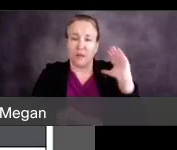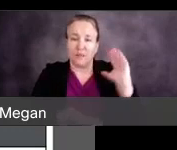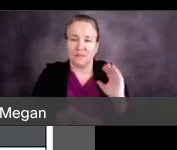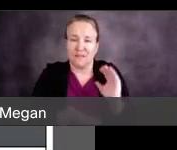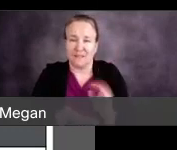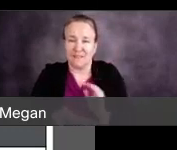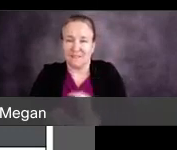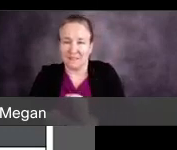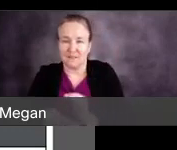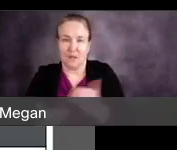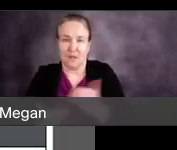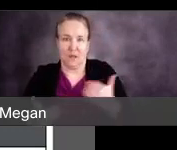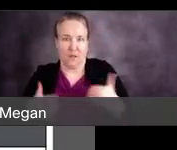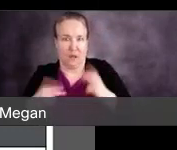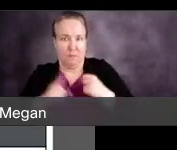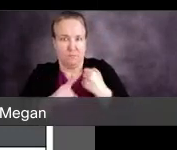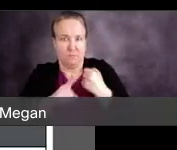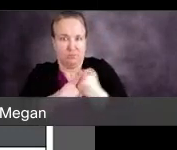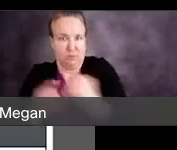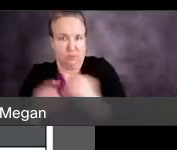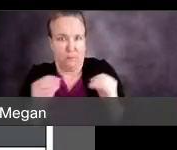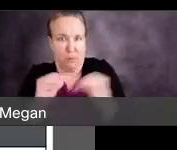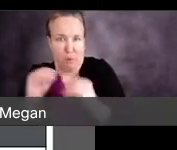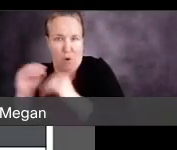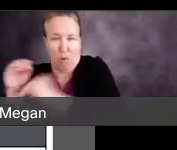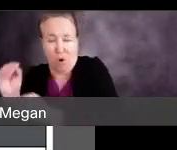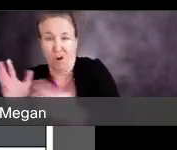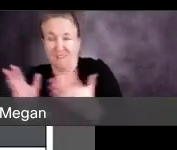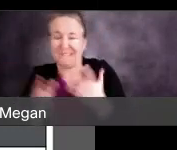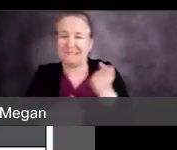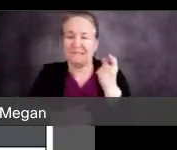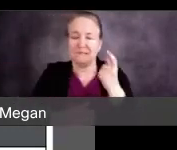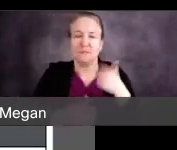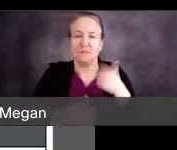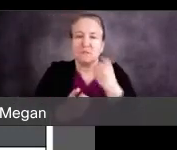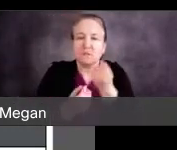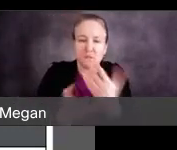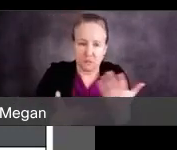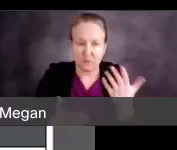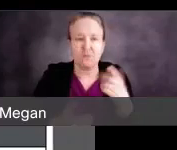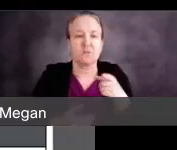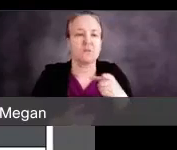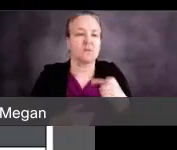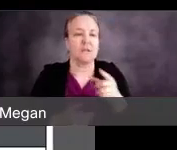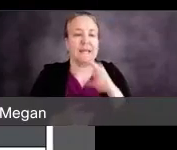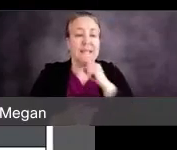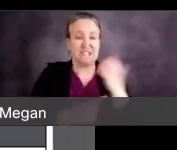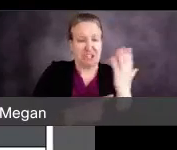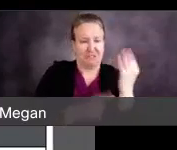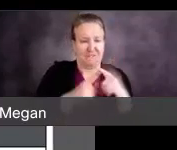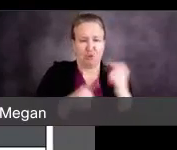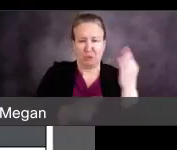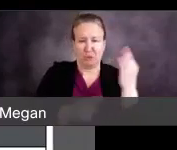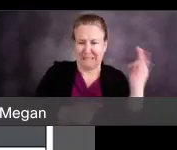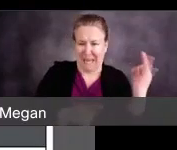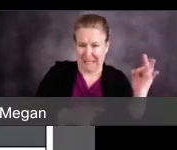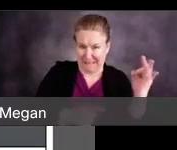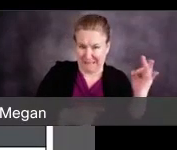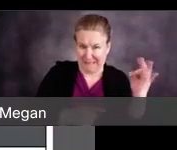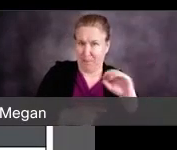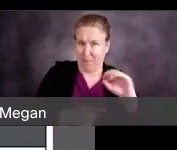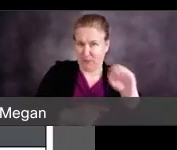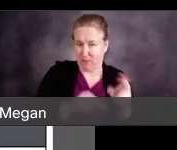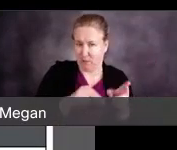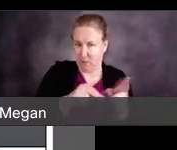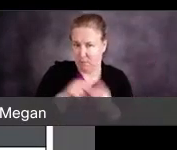people a higher share. I want to note that we are seeing a small uptick in the 15 to 19-year-old age group